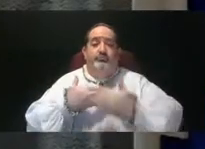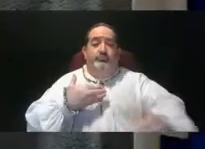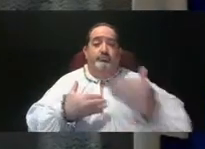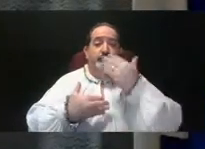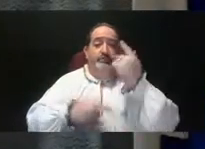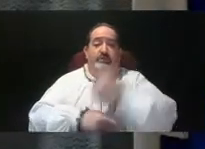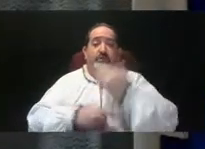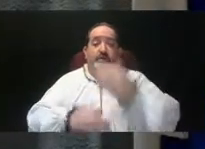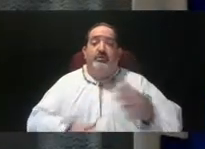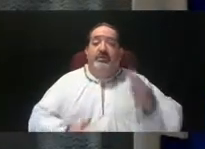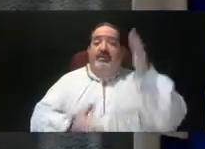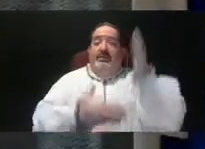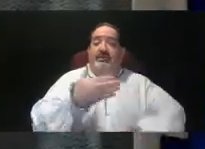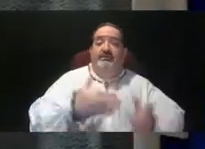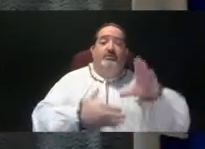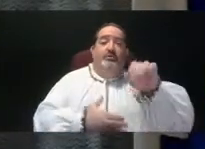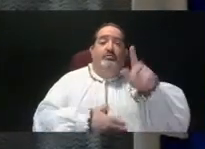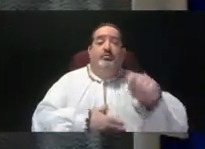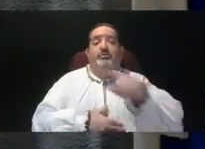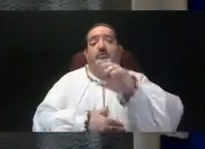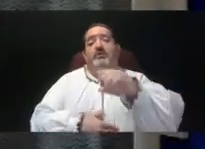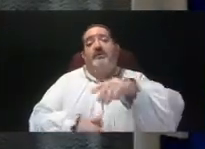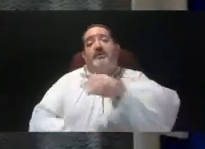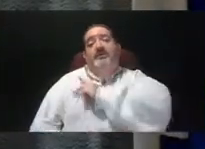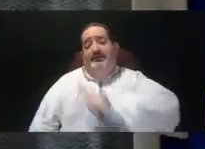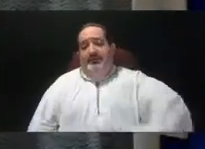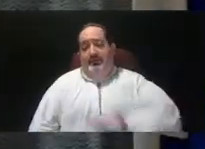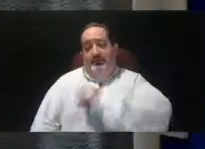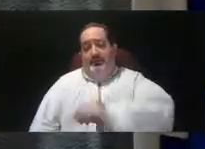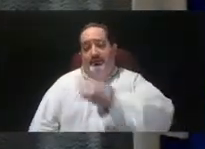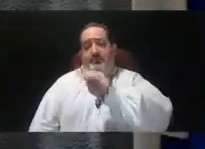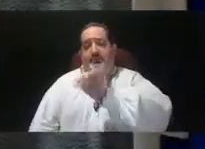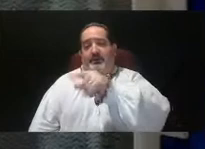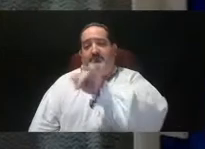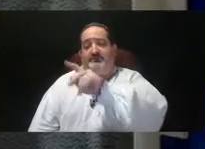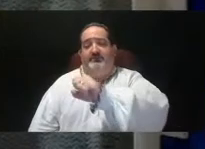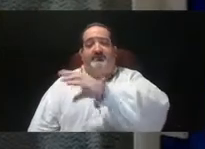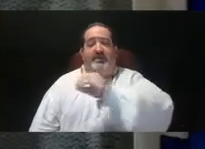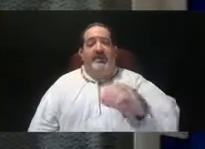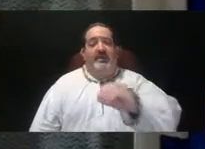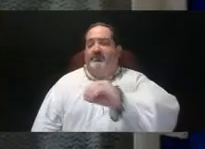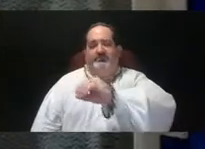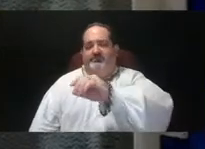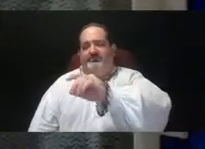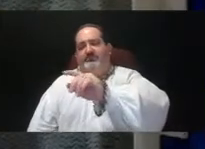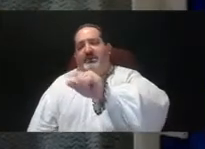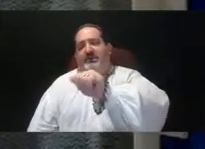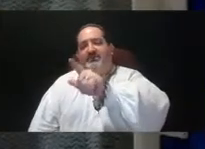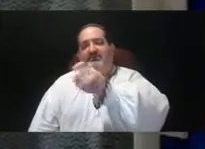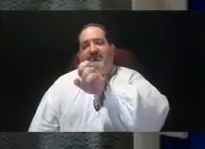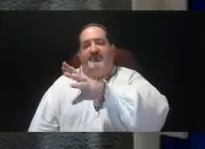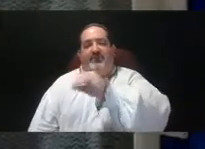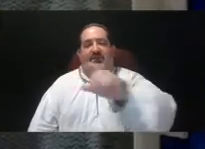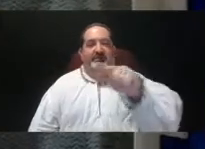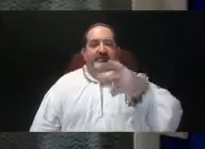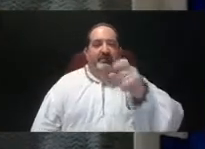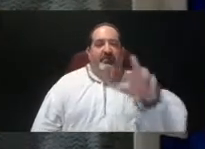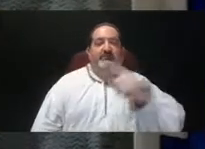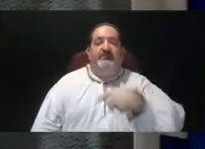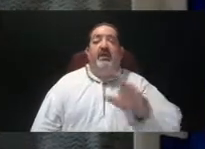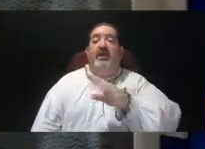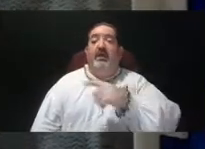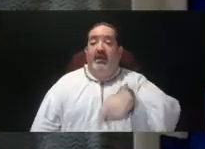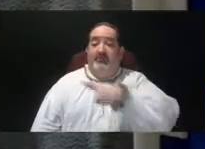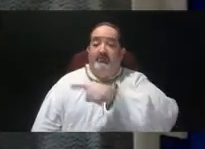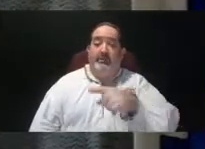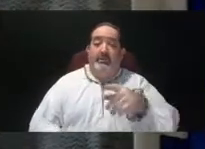Here closes the court of their Majesties, Alexander and Tahira. You have their Majesties and Excellencies' permission to depart and go about the